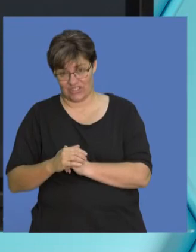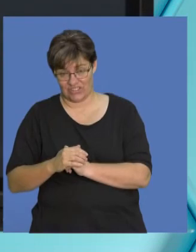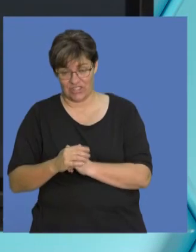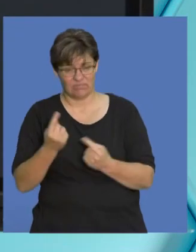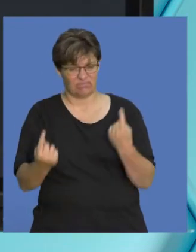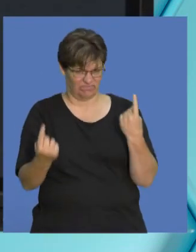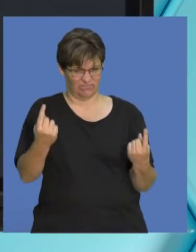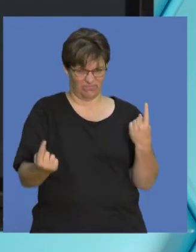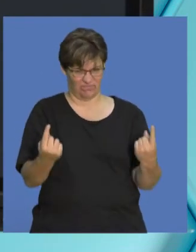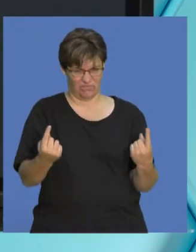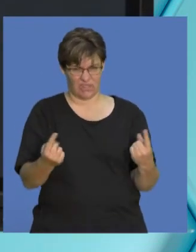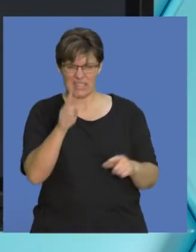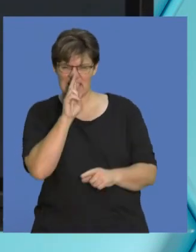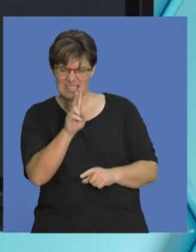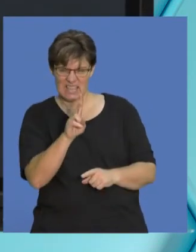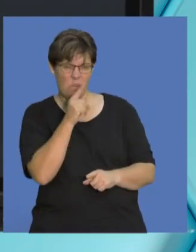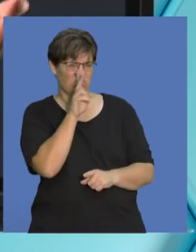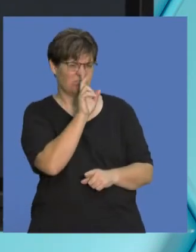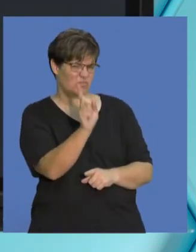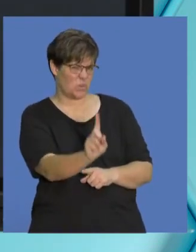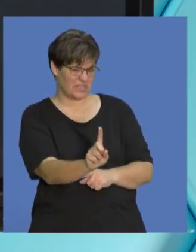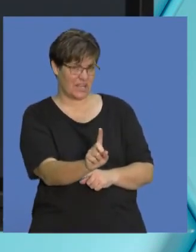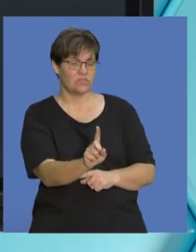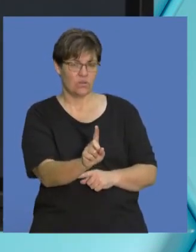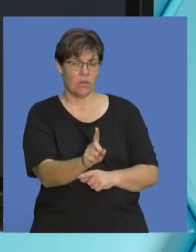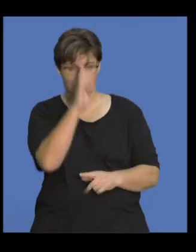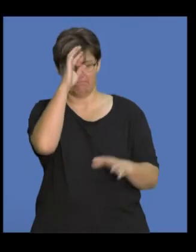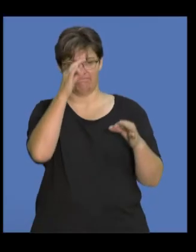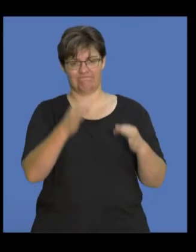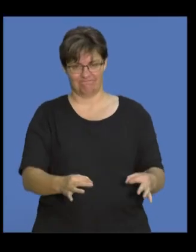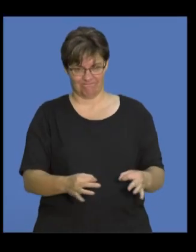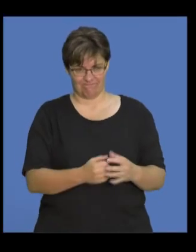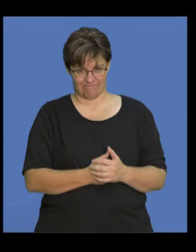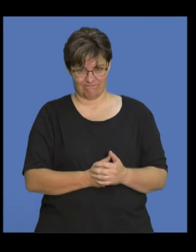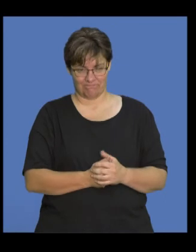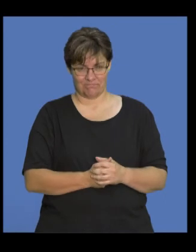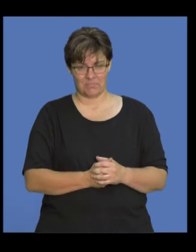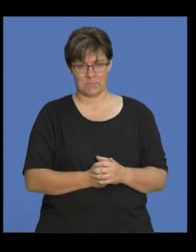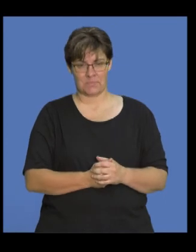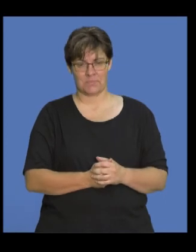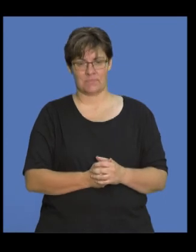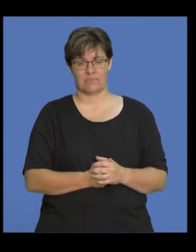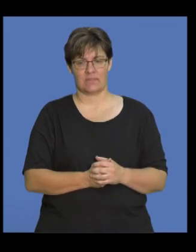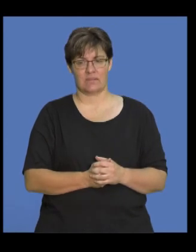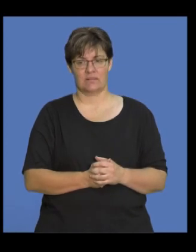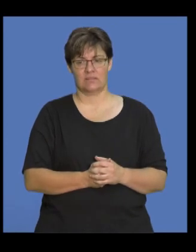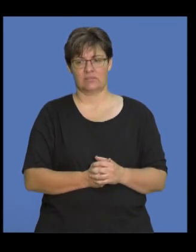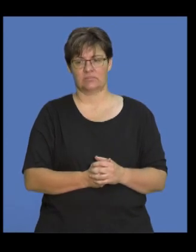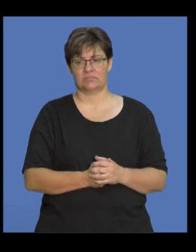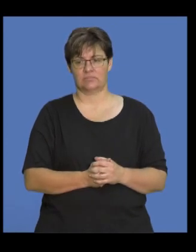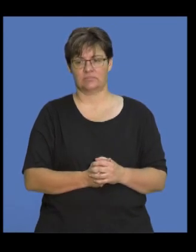But let's see what the numbers say so that we can make proper informed decisions, right?